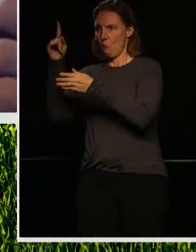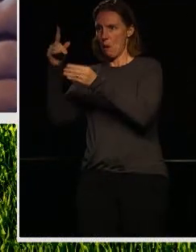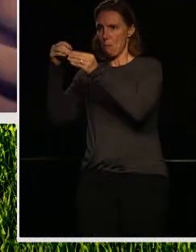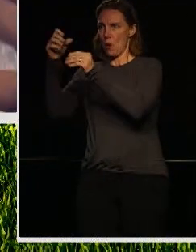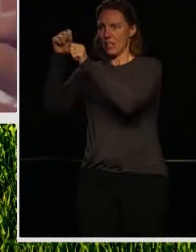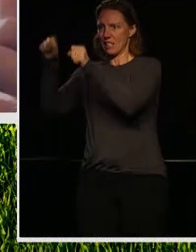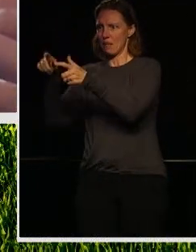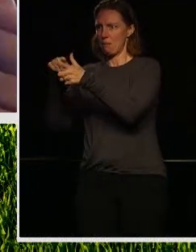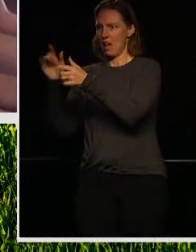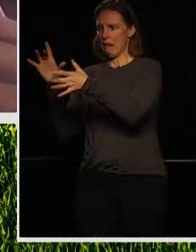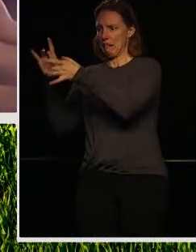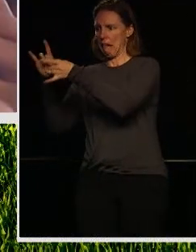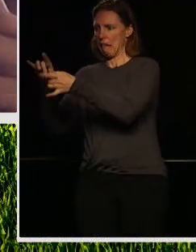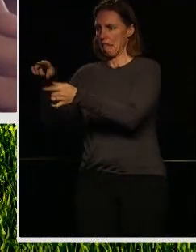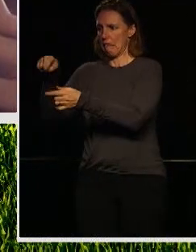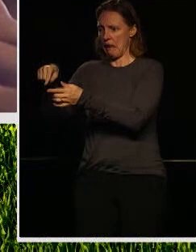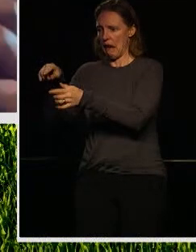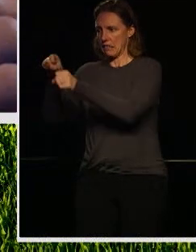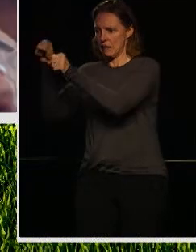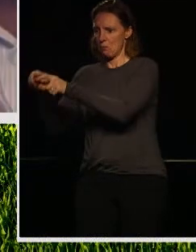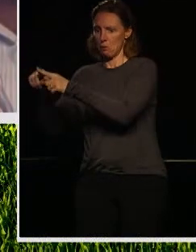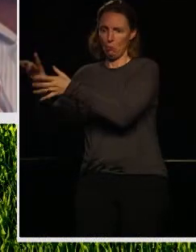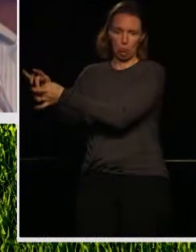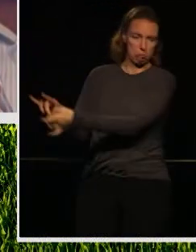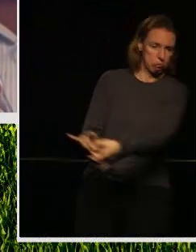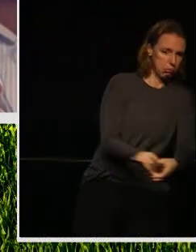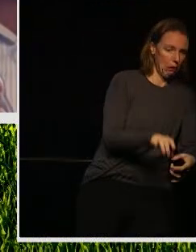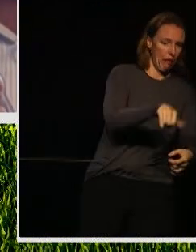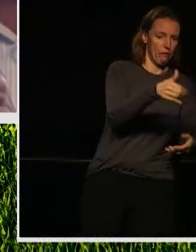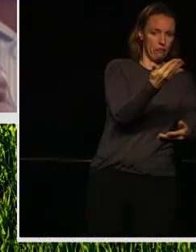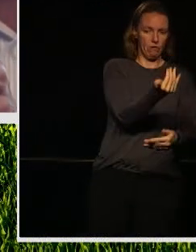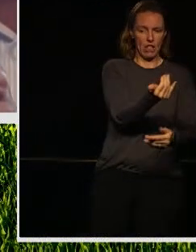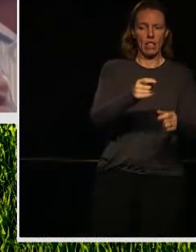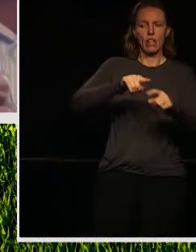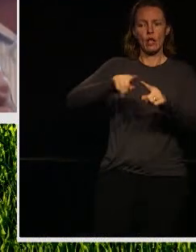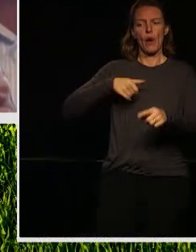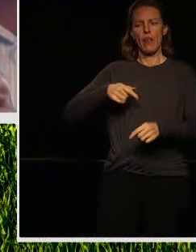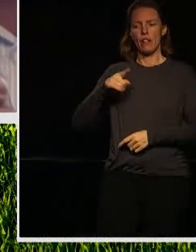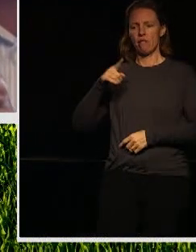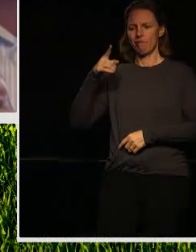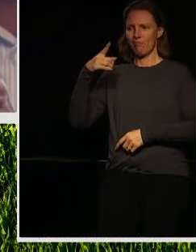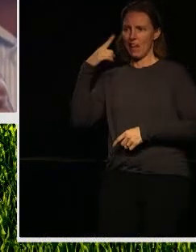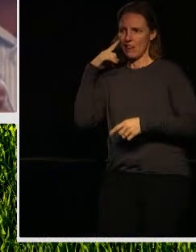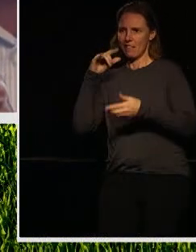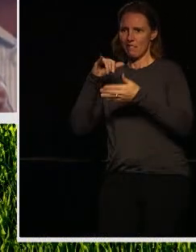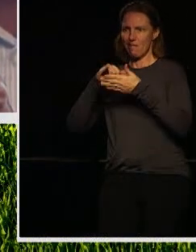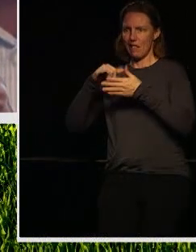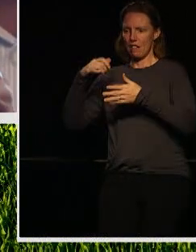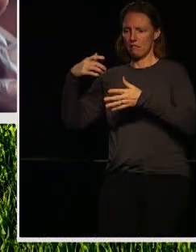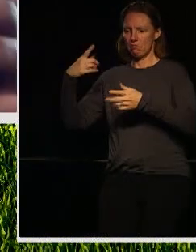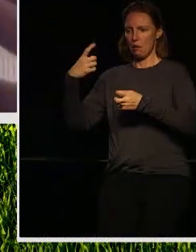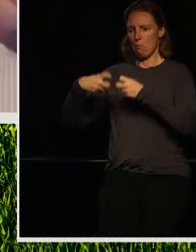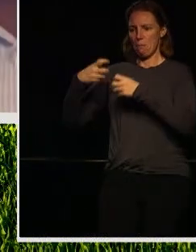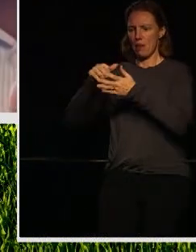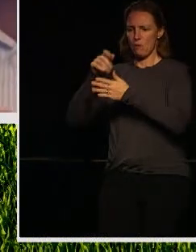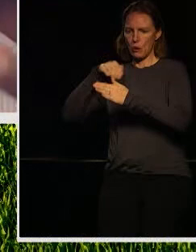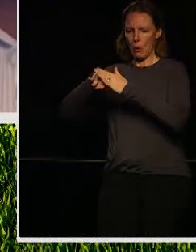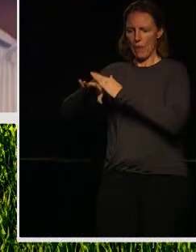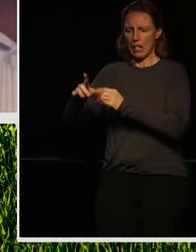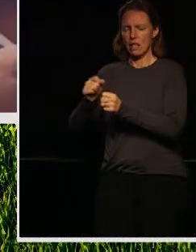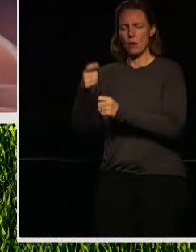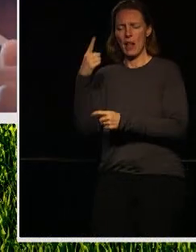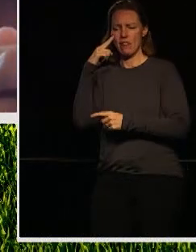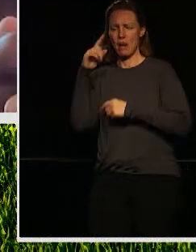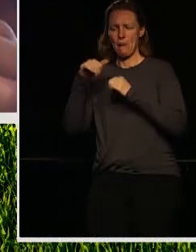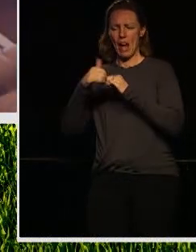there's a little bit of that vicious circle you keep going in. So, when I think about what are some solutions or how to